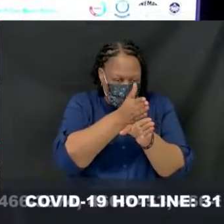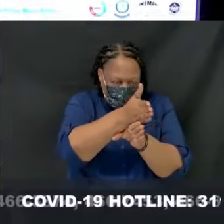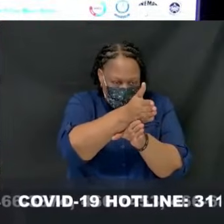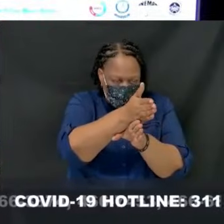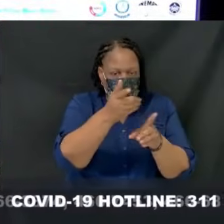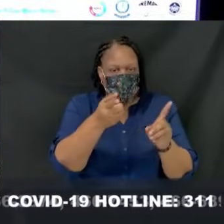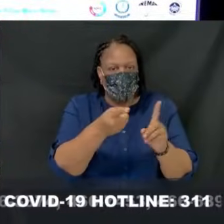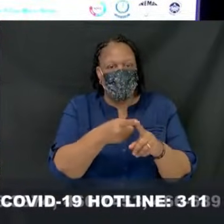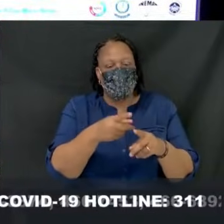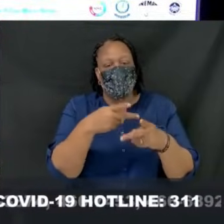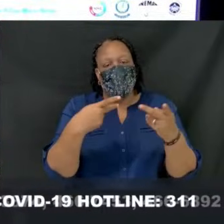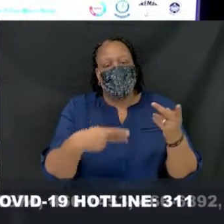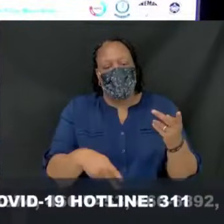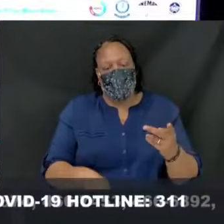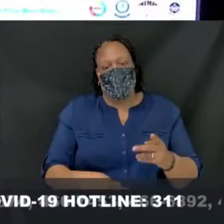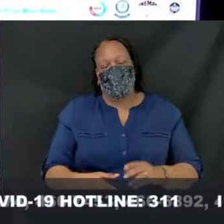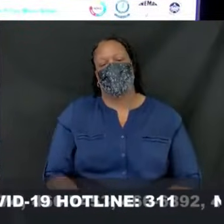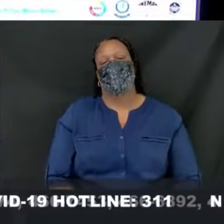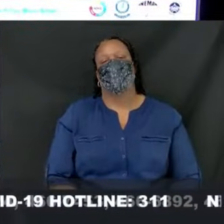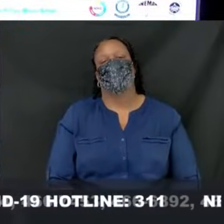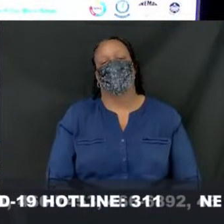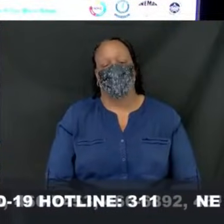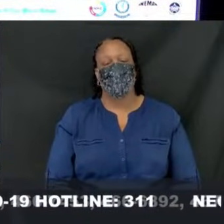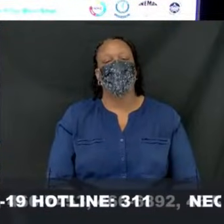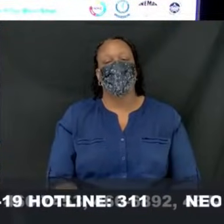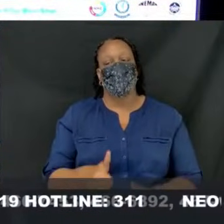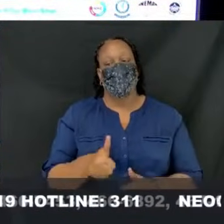ensuring that BA returns to St. Kitts and Nevis.